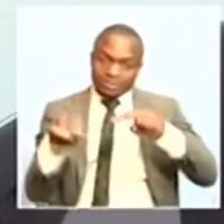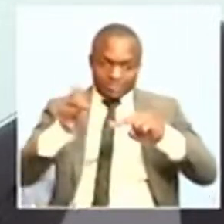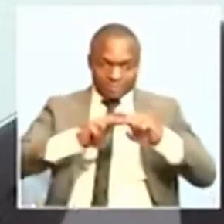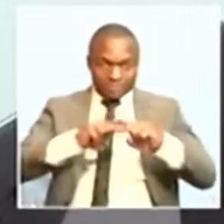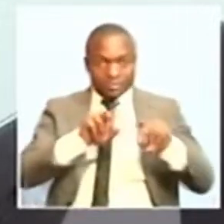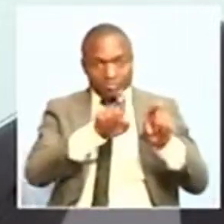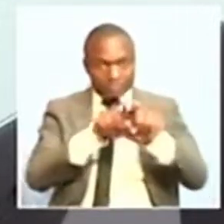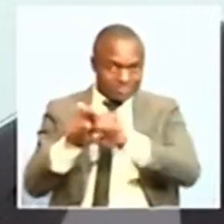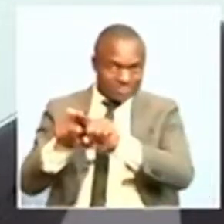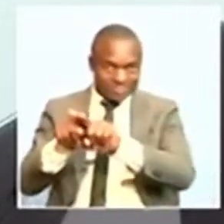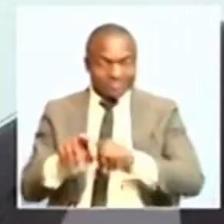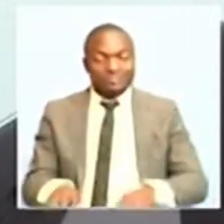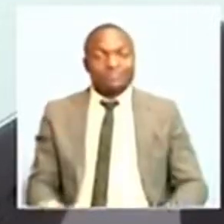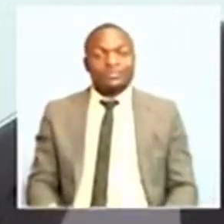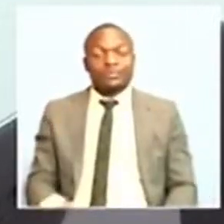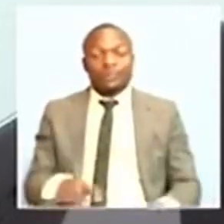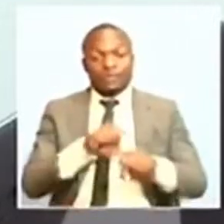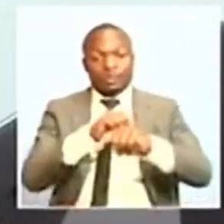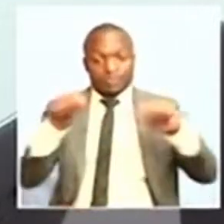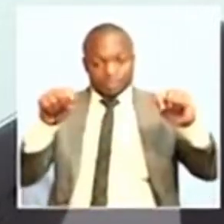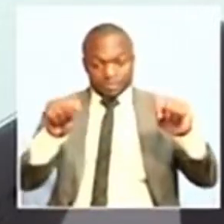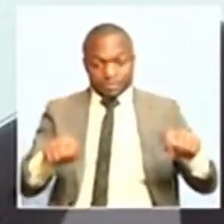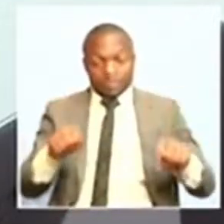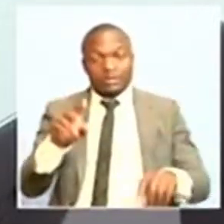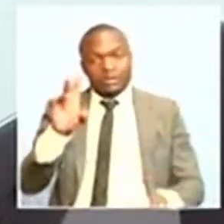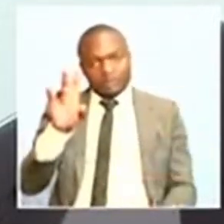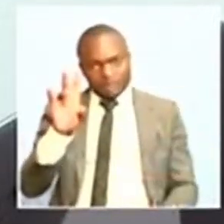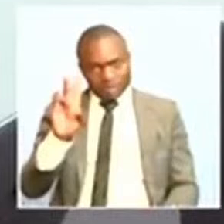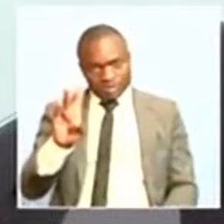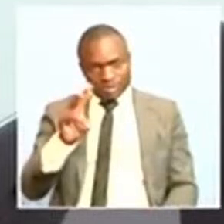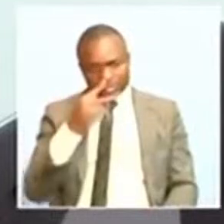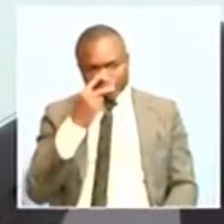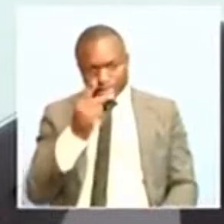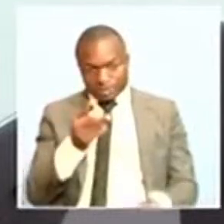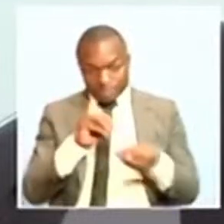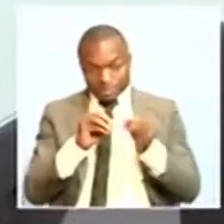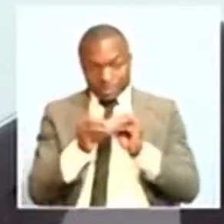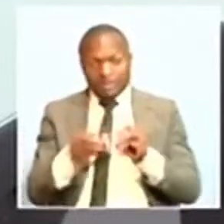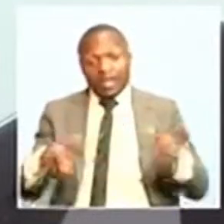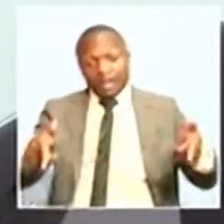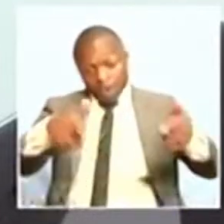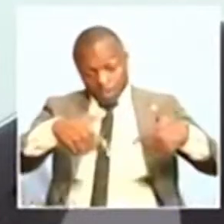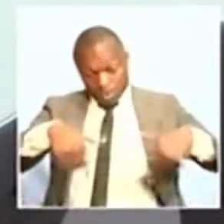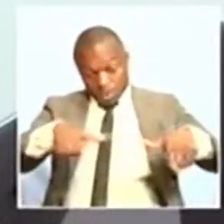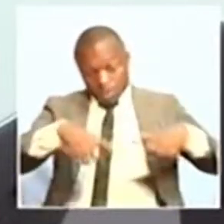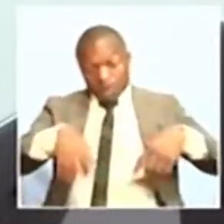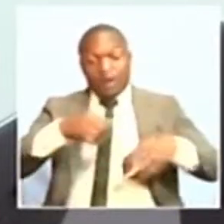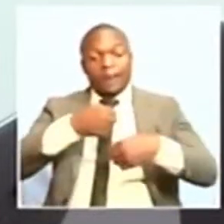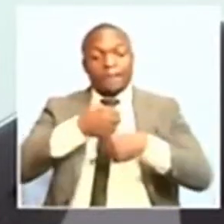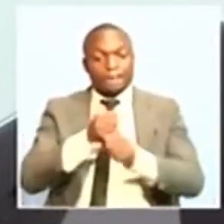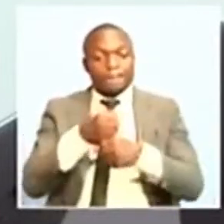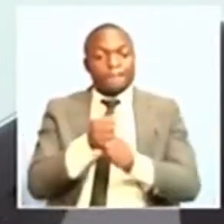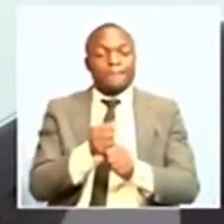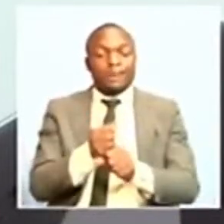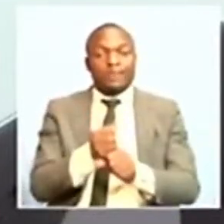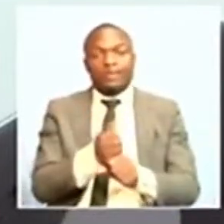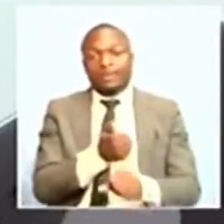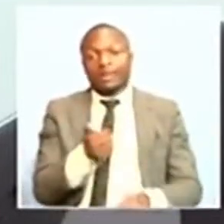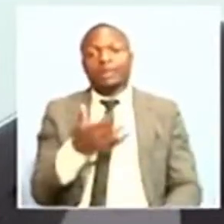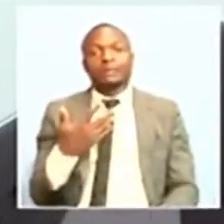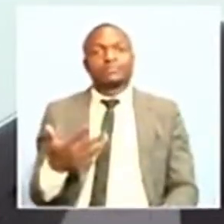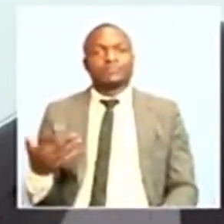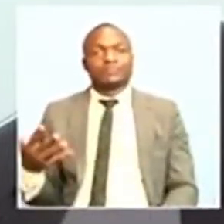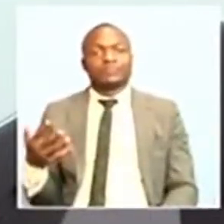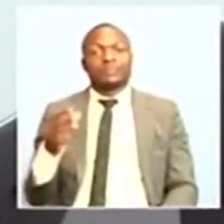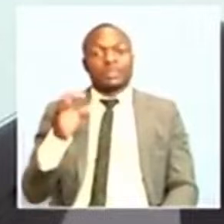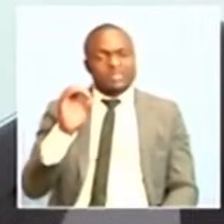increase. From Table 7, you will note that the current rate for locally produced non-alcoholic beverages